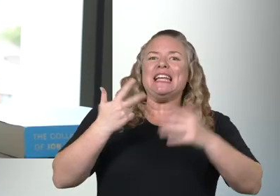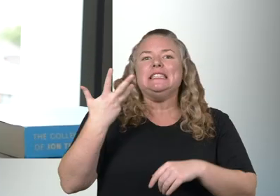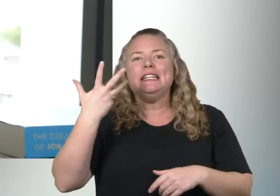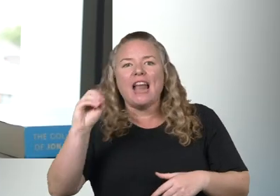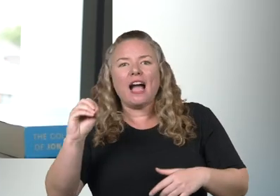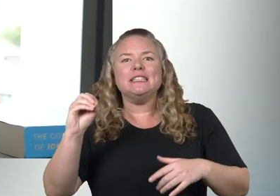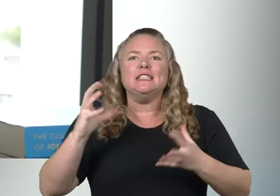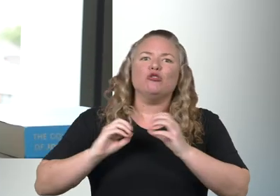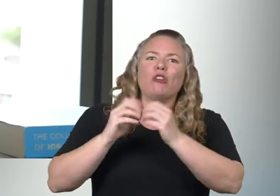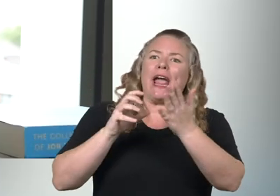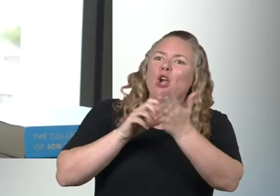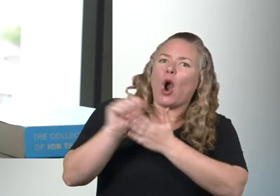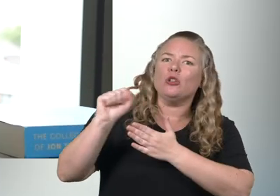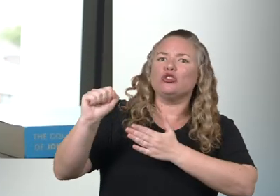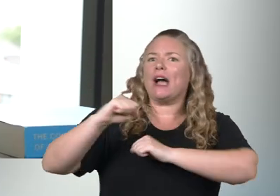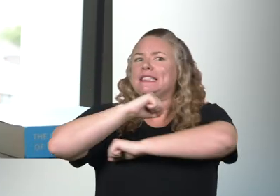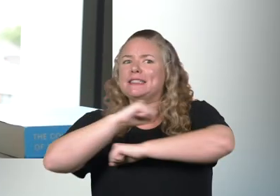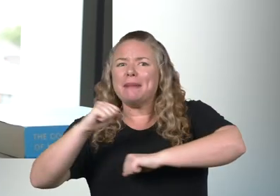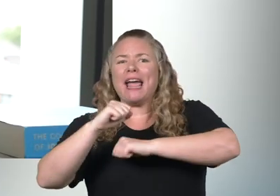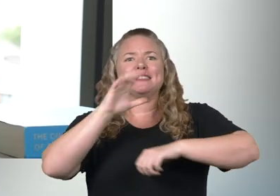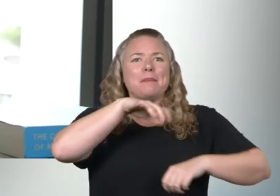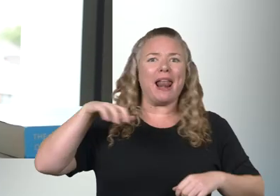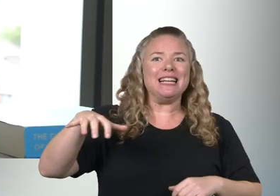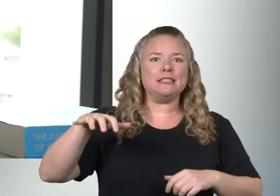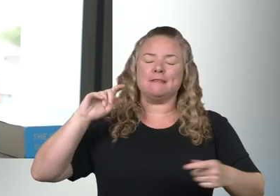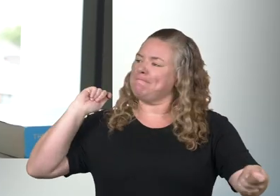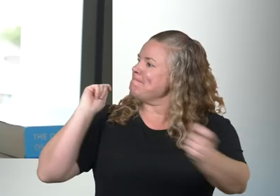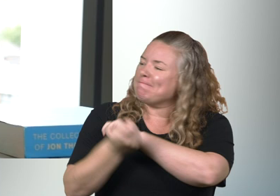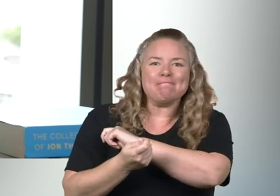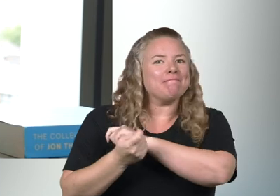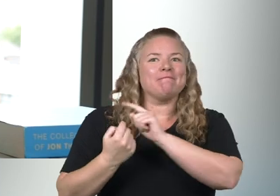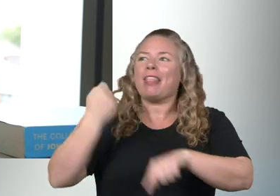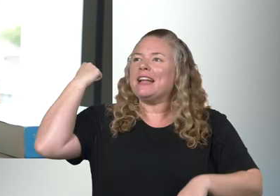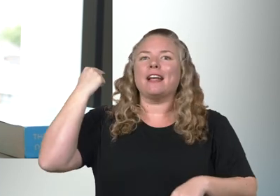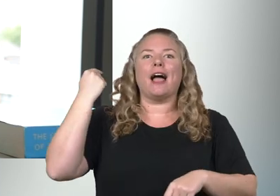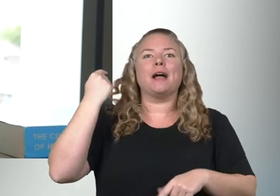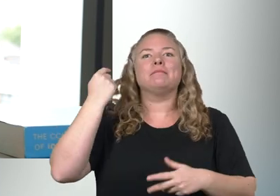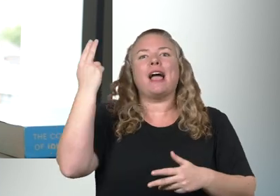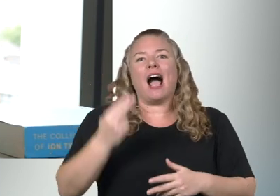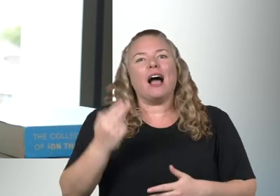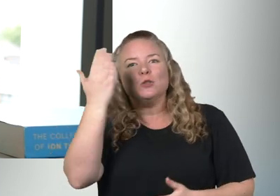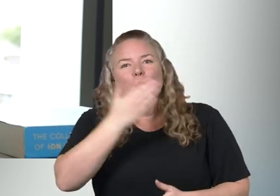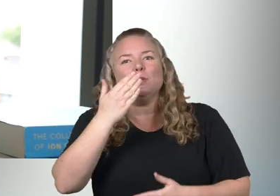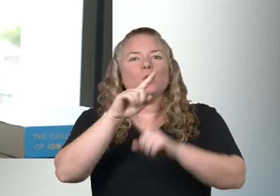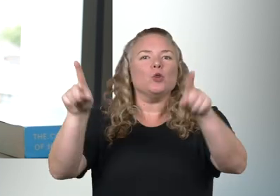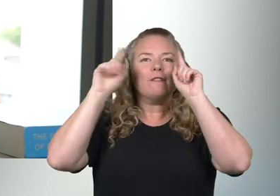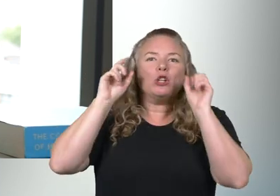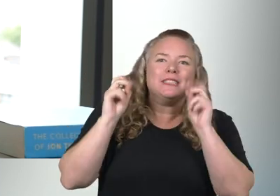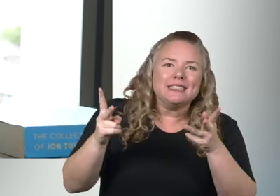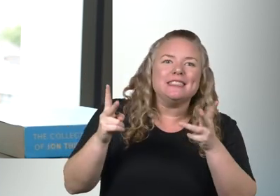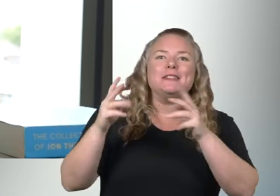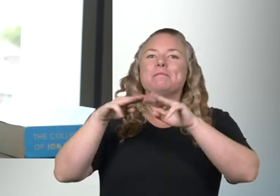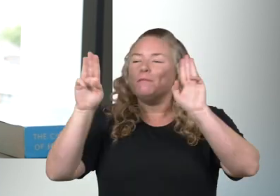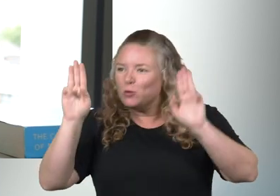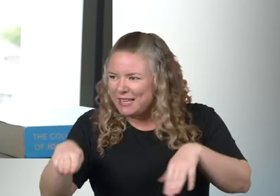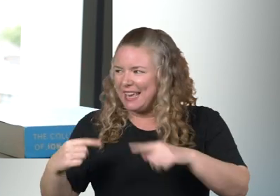culture is not being formed in the same spaces and places as the 1890s. And the art school, the university